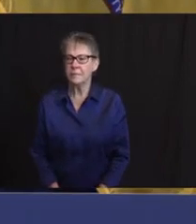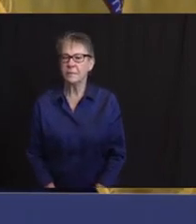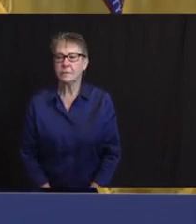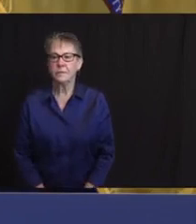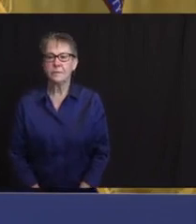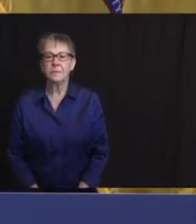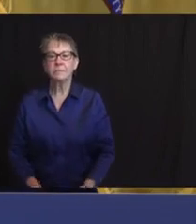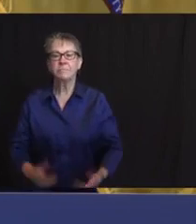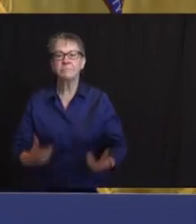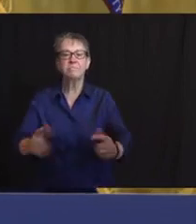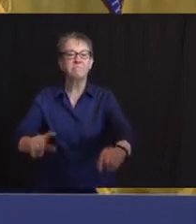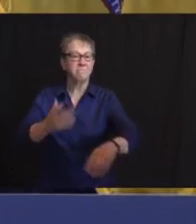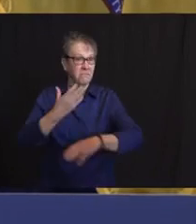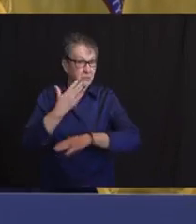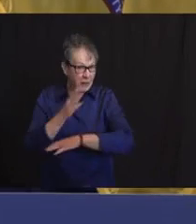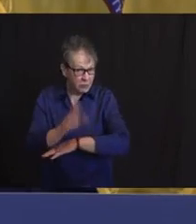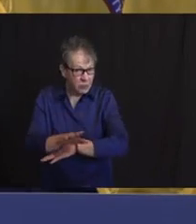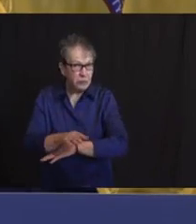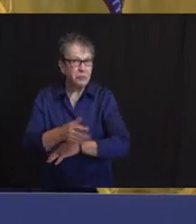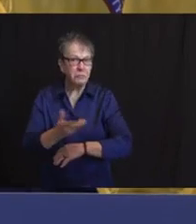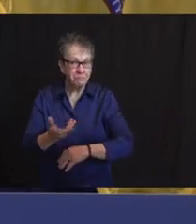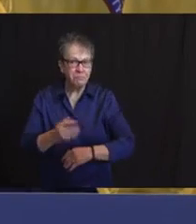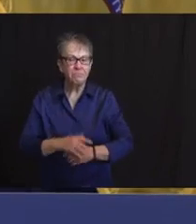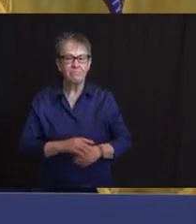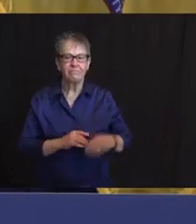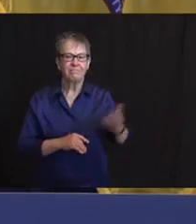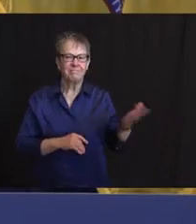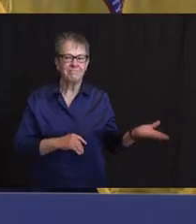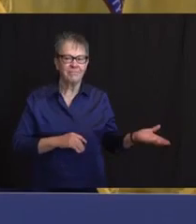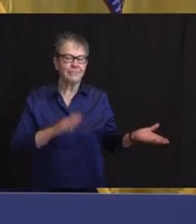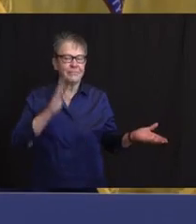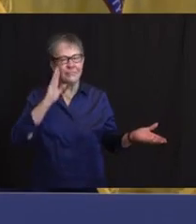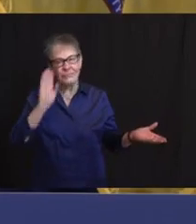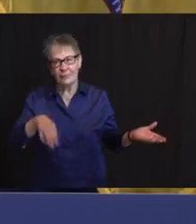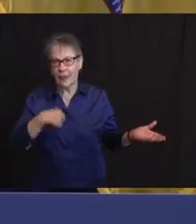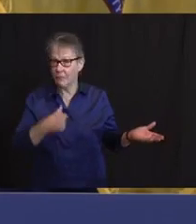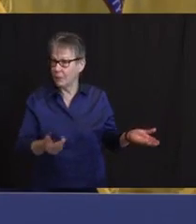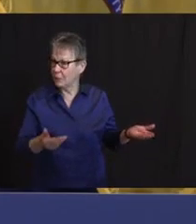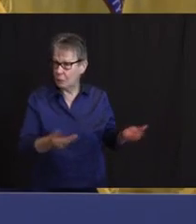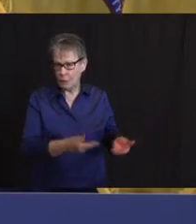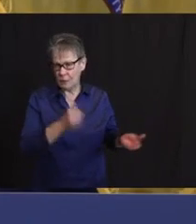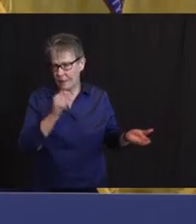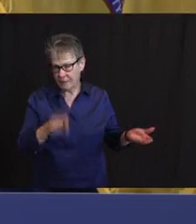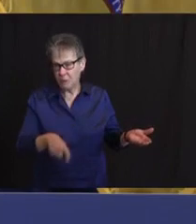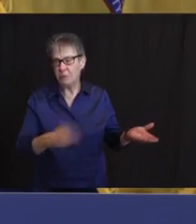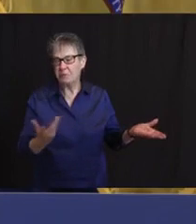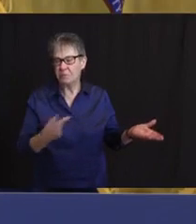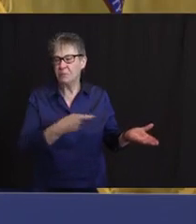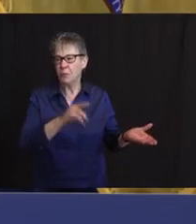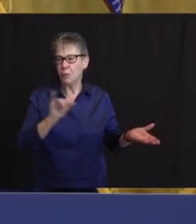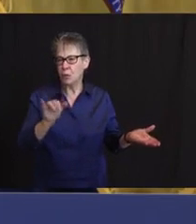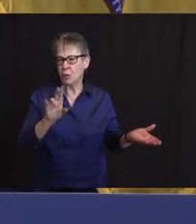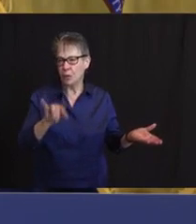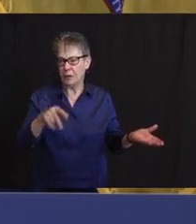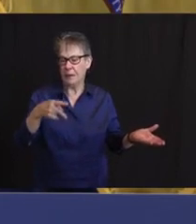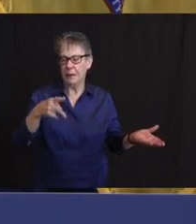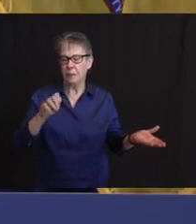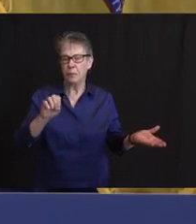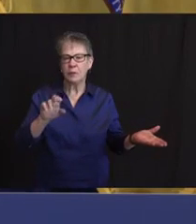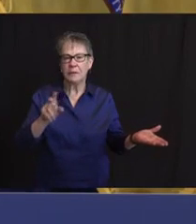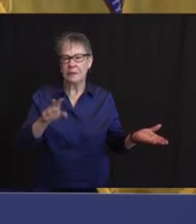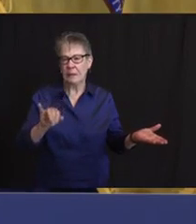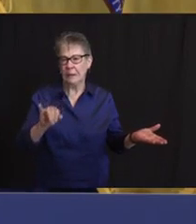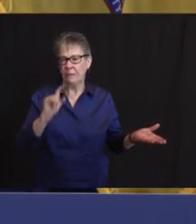Good afternoon. Joining me to my right is the woman who needs no introduction, the Commissioner of the Department of Health, Judy Persicelli. To her right,